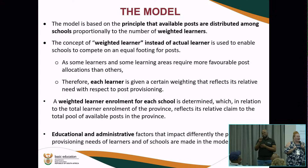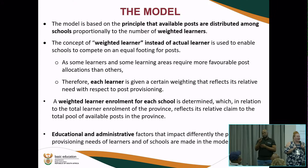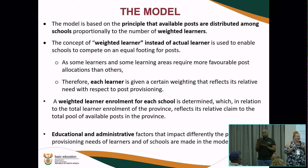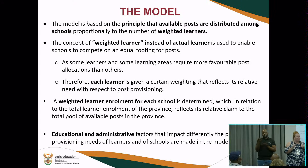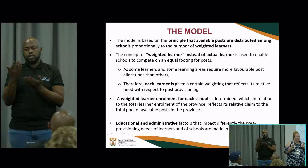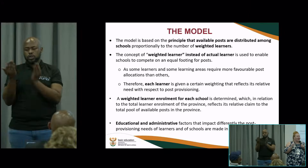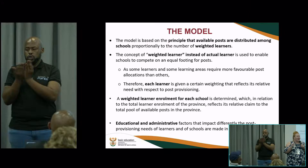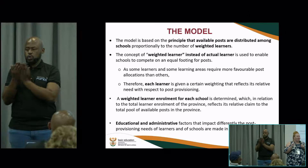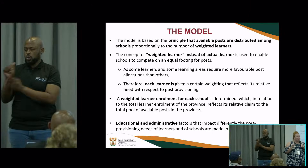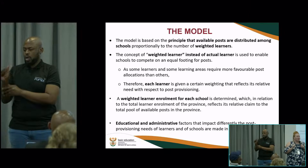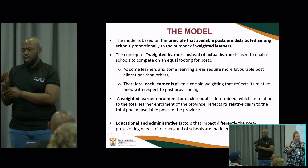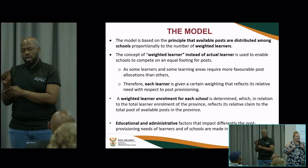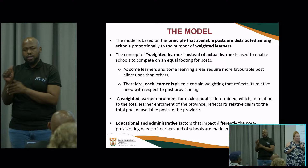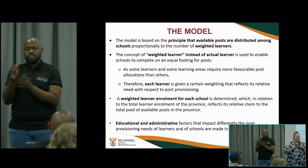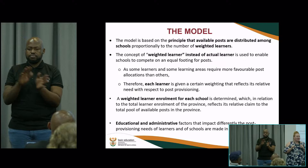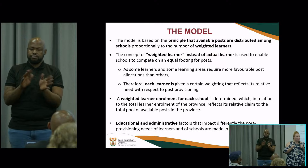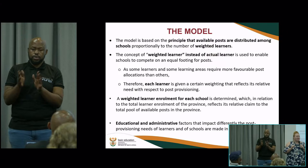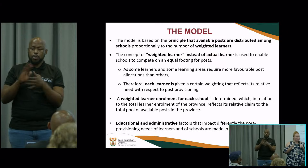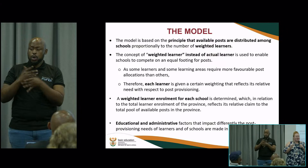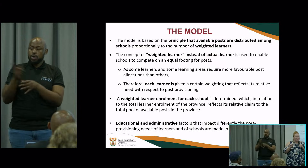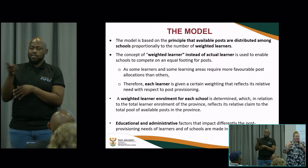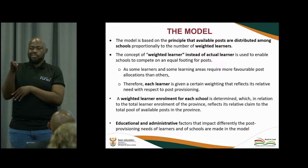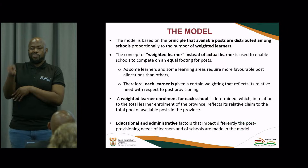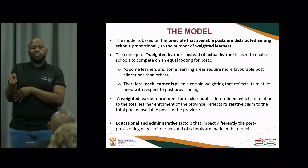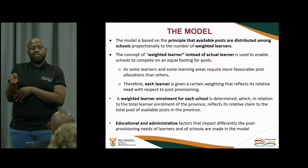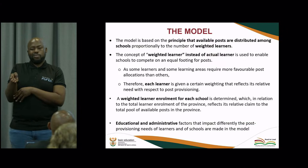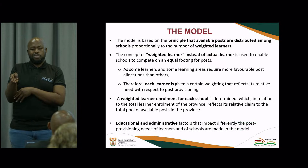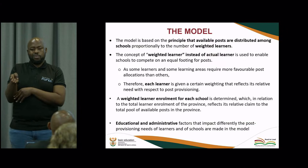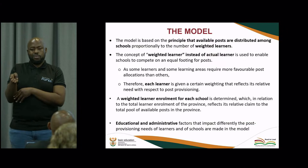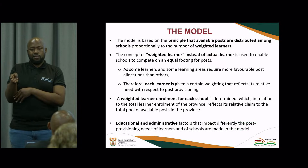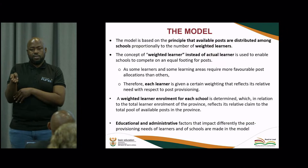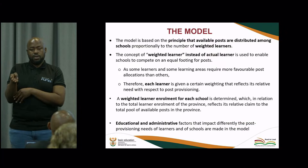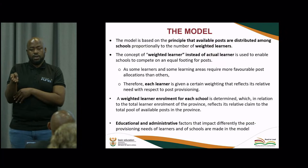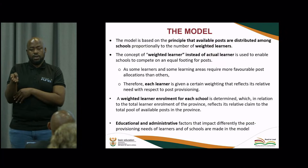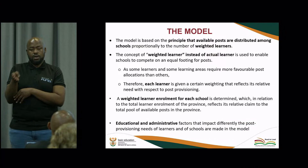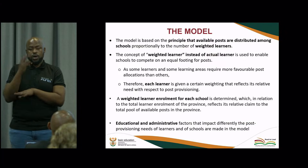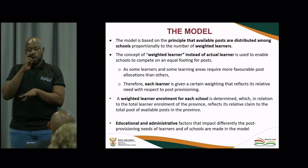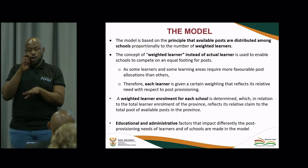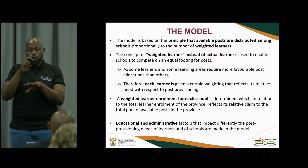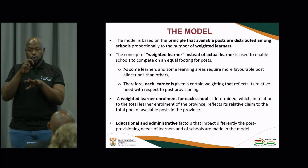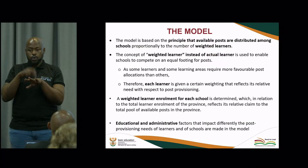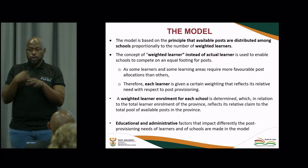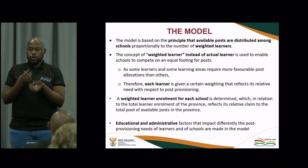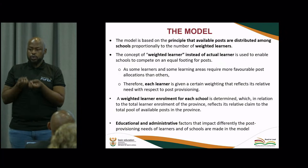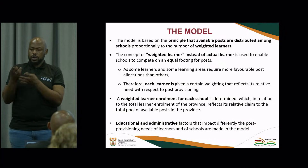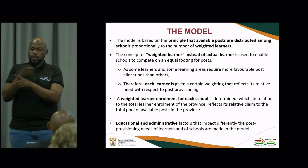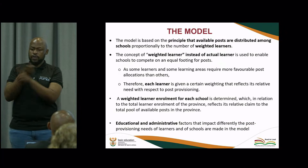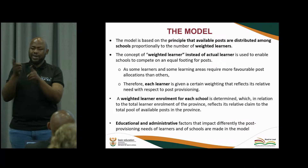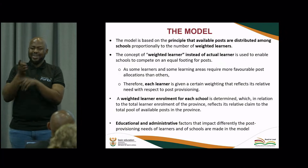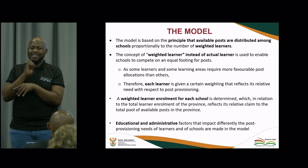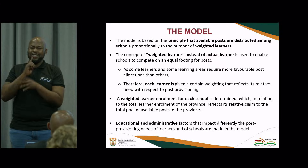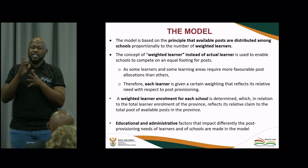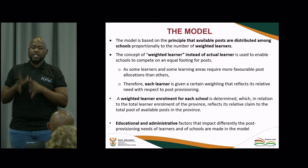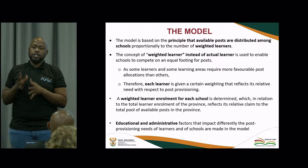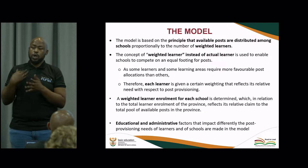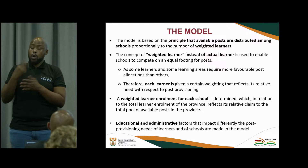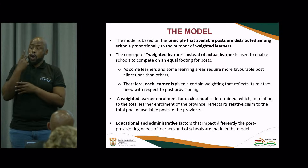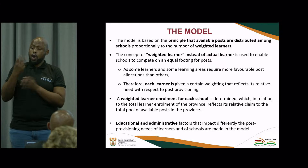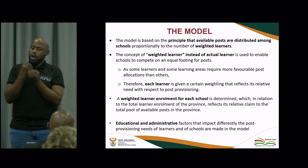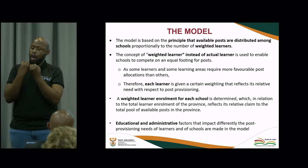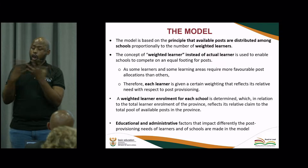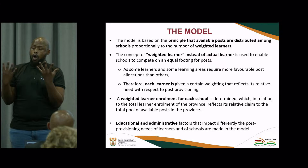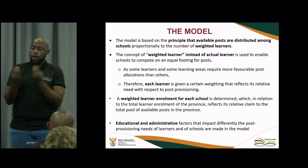school A, and because she's there, we need to give her a teacher. We look at a lot of